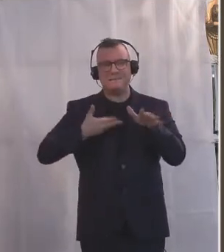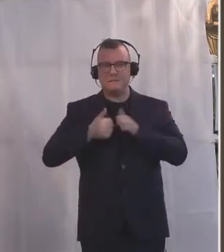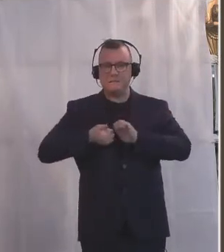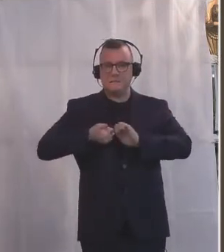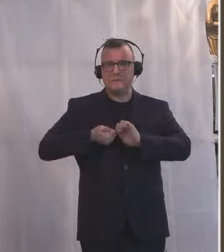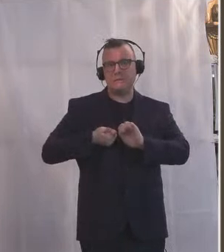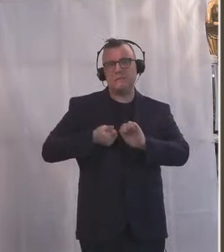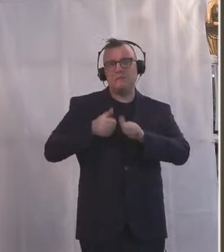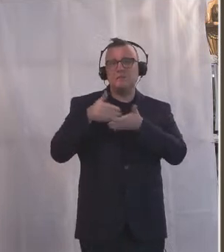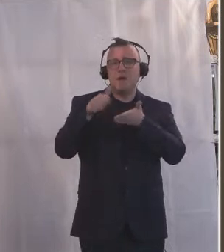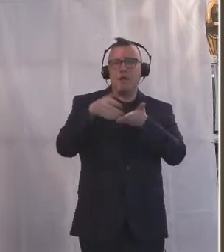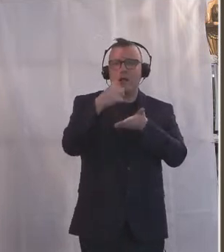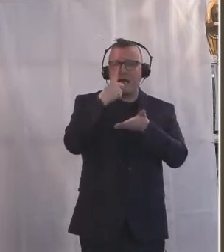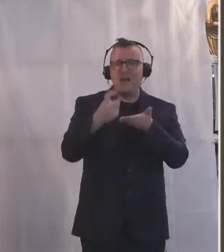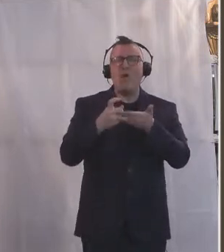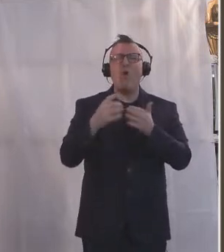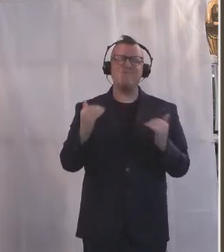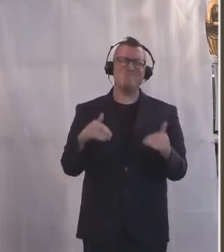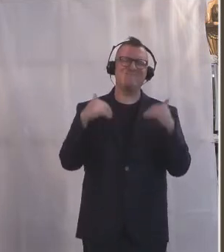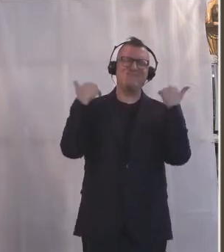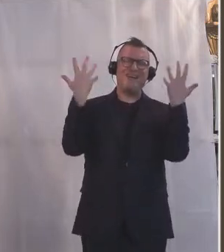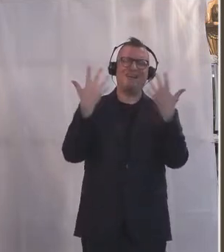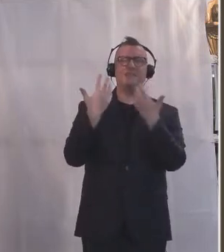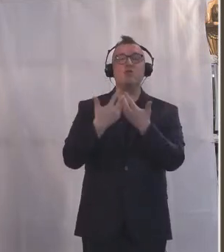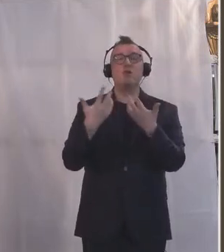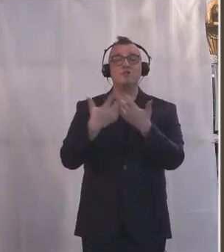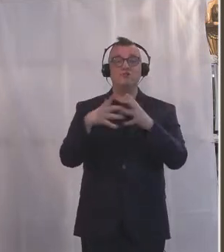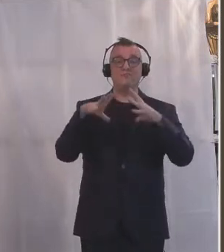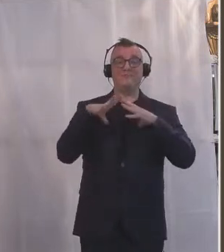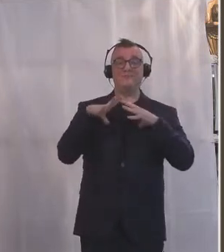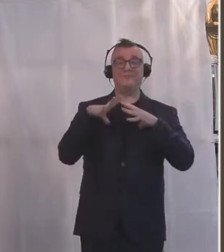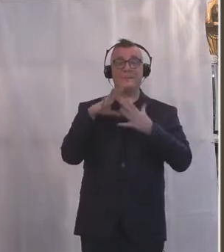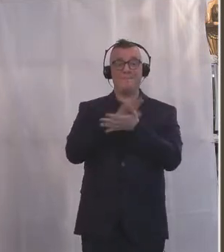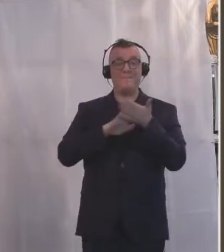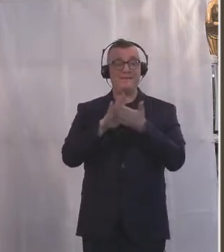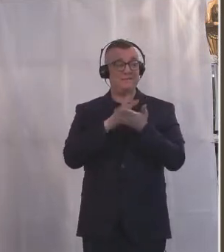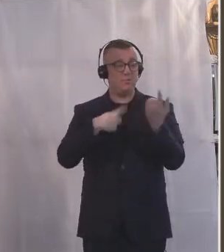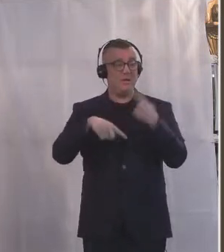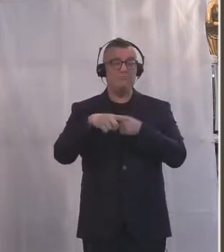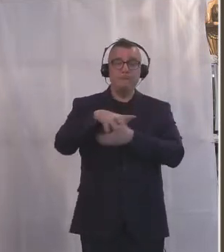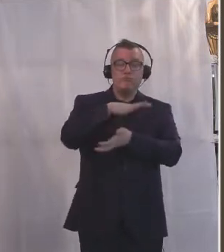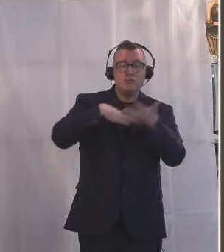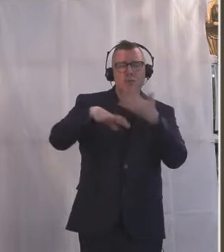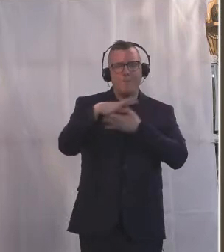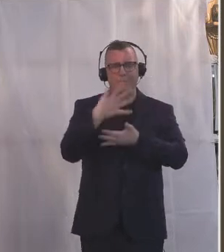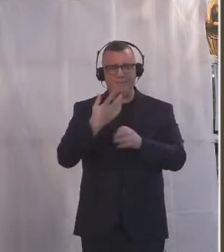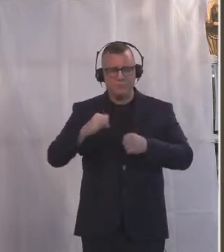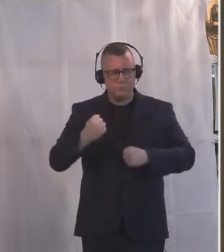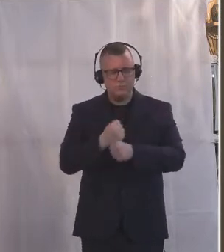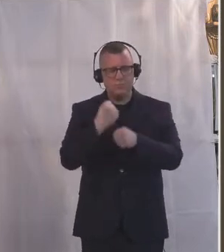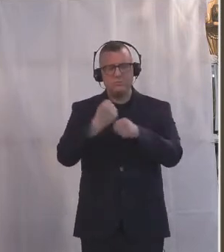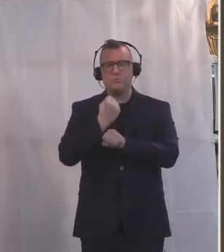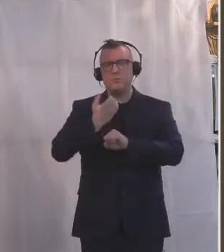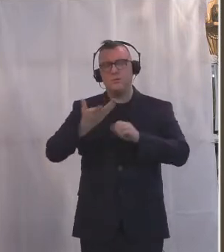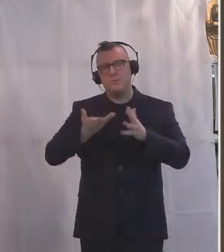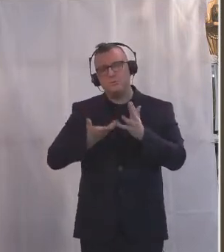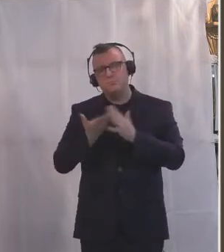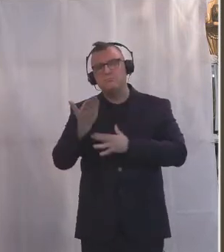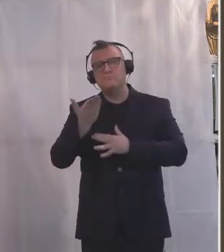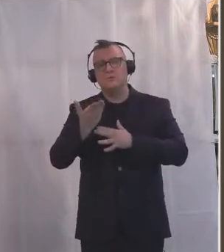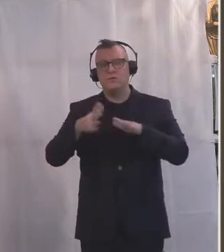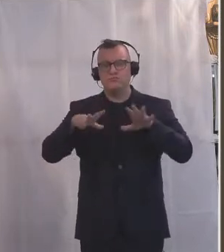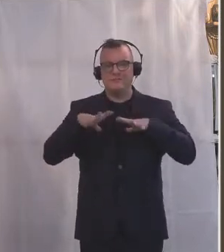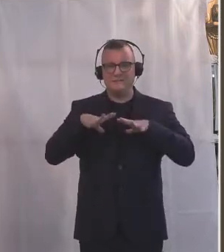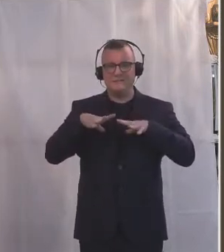way through to very high technology readiness levels where we're talking about quite complex manufacturing, production,